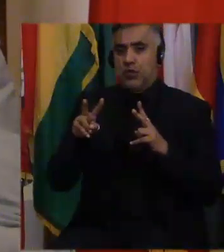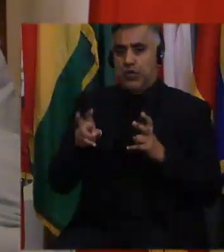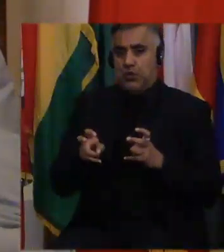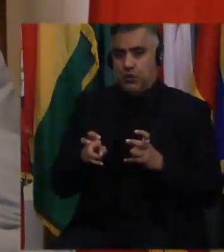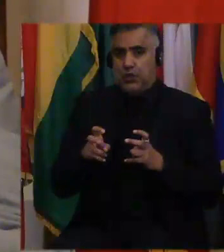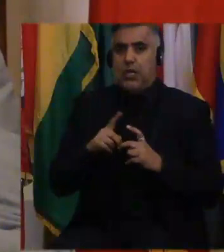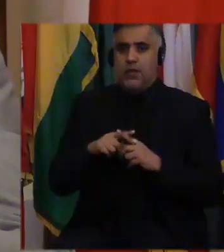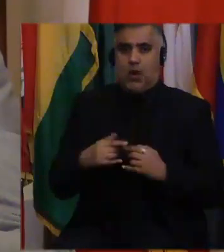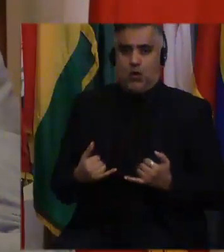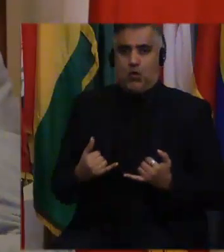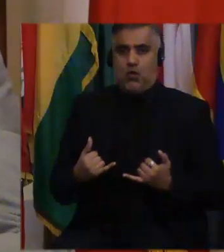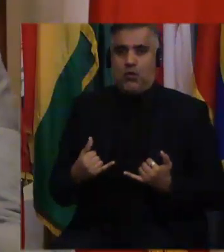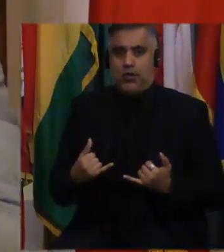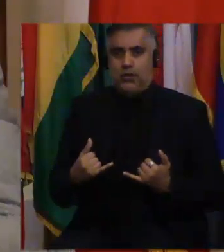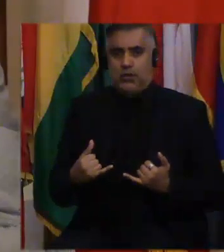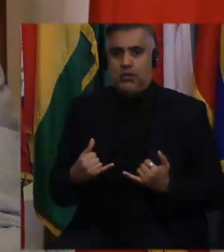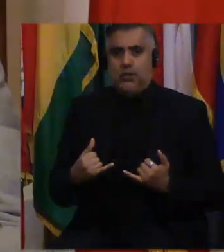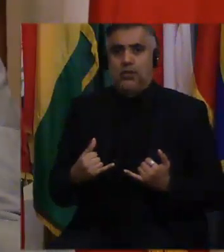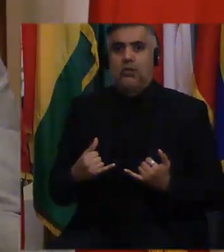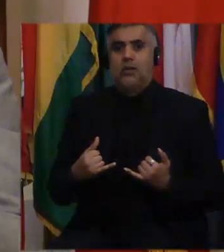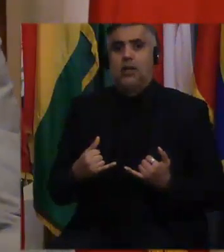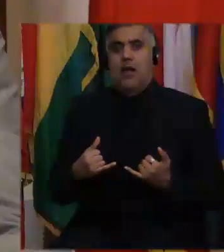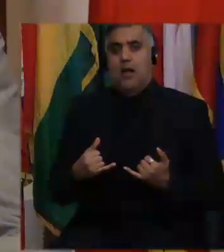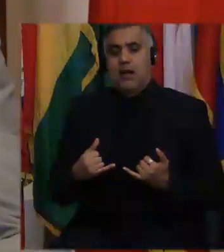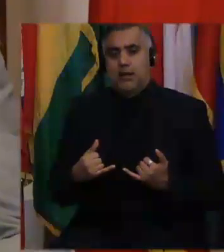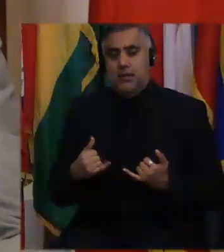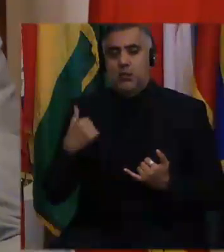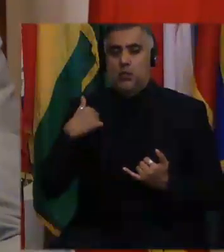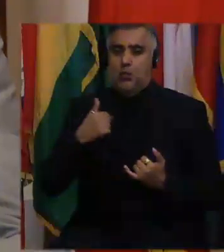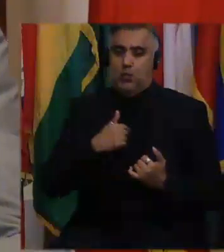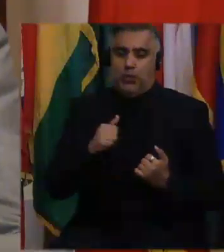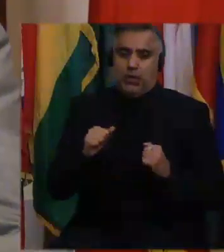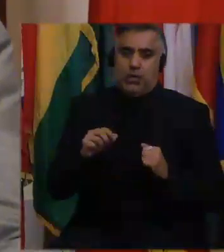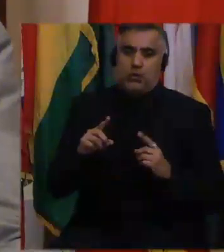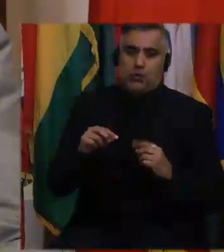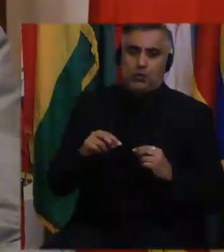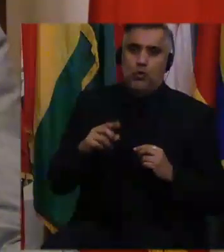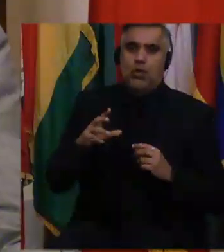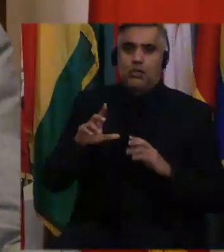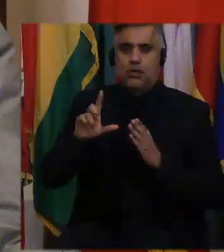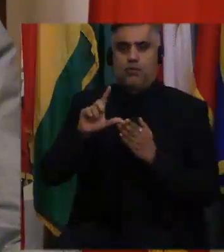meio de publicação de comunicados de prensa. Só este ano,